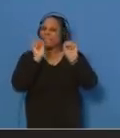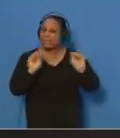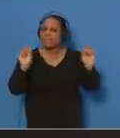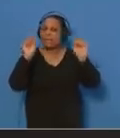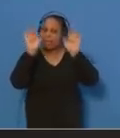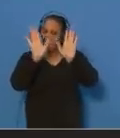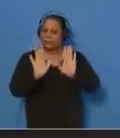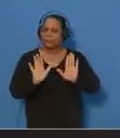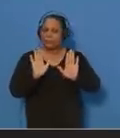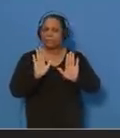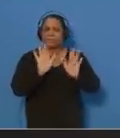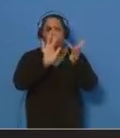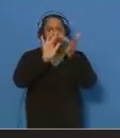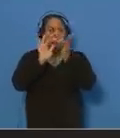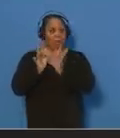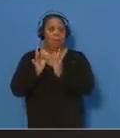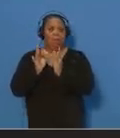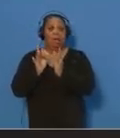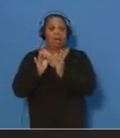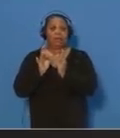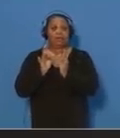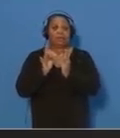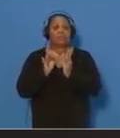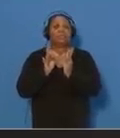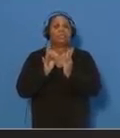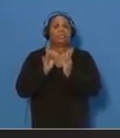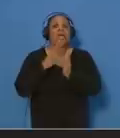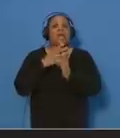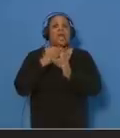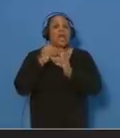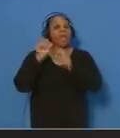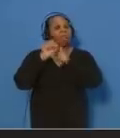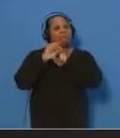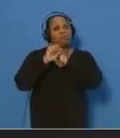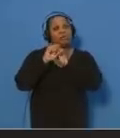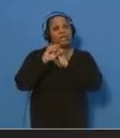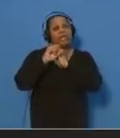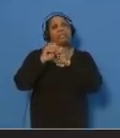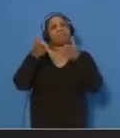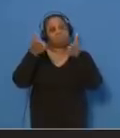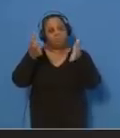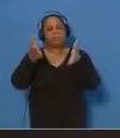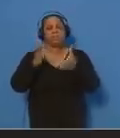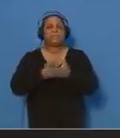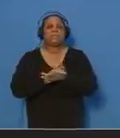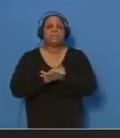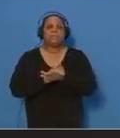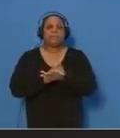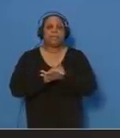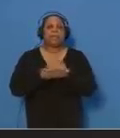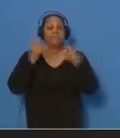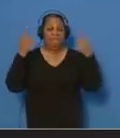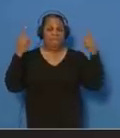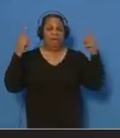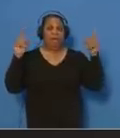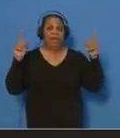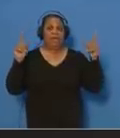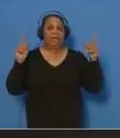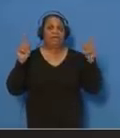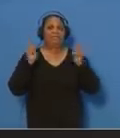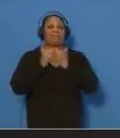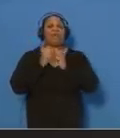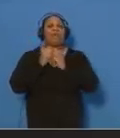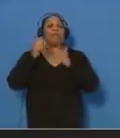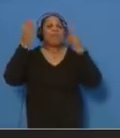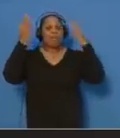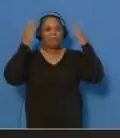observations online and broadcast mediums. Finally, I will end with a familiar